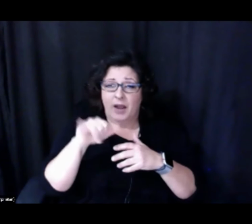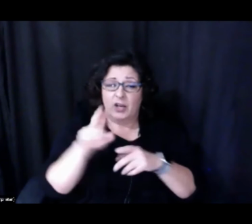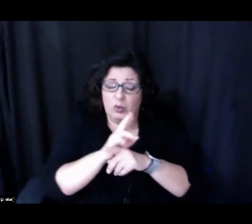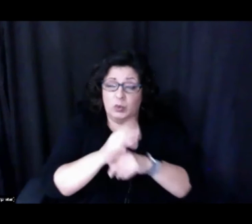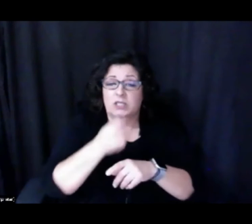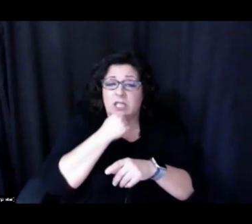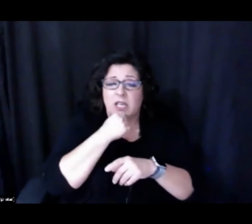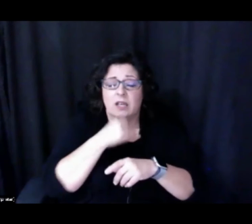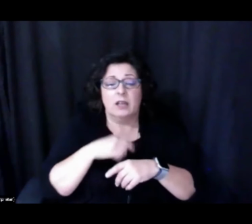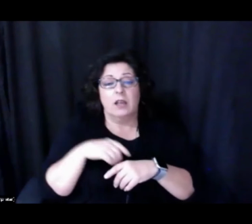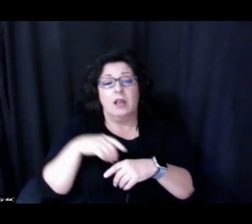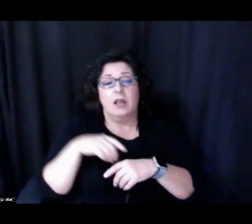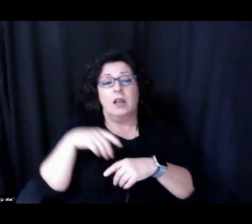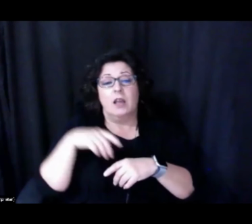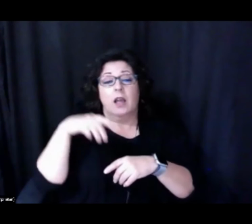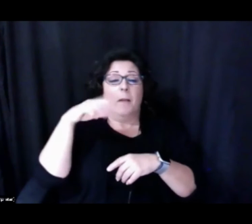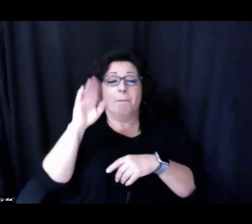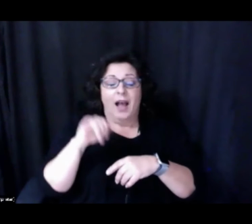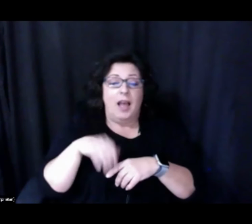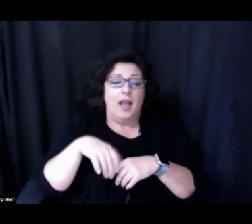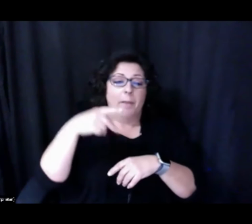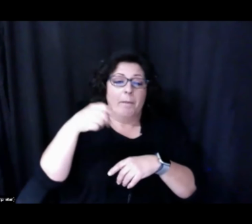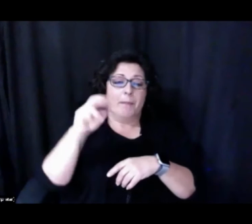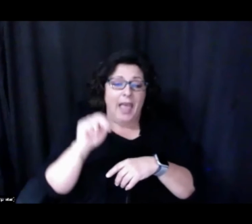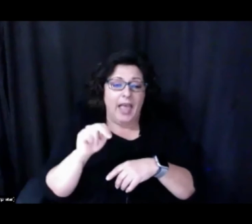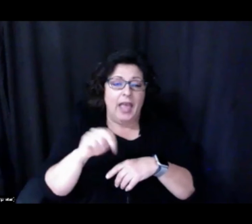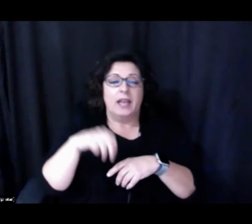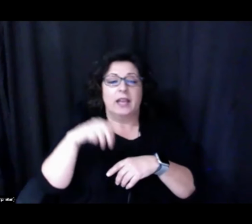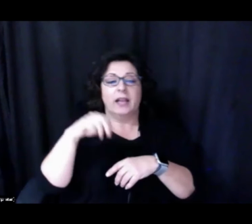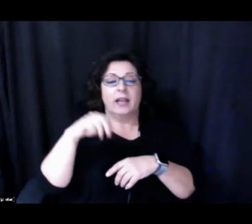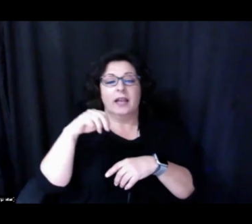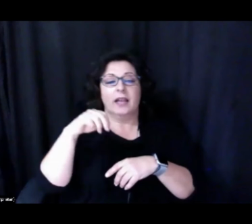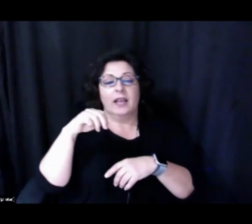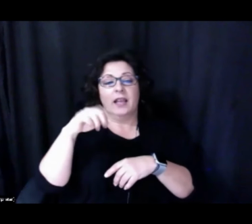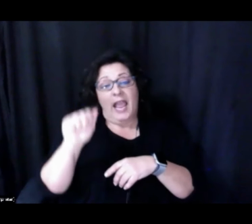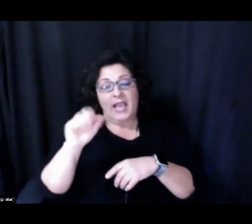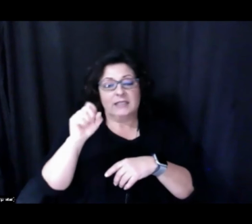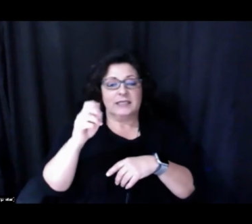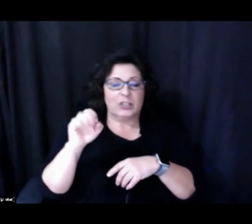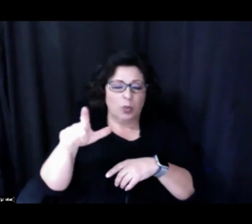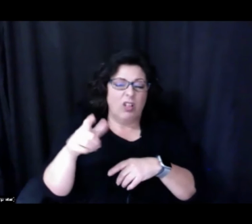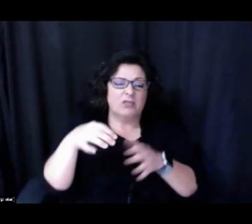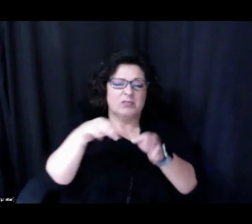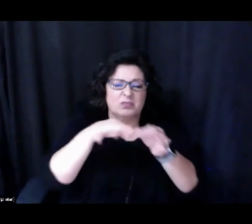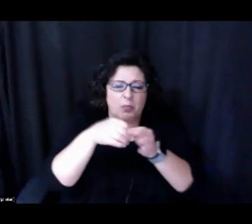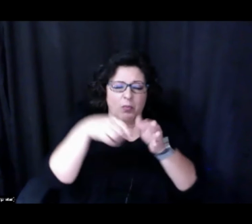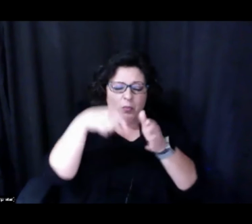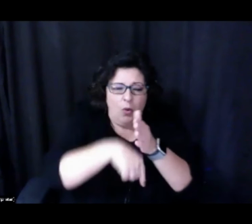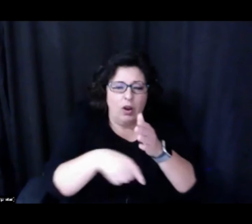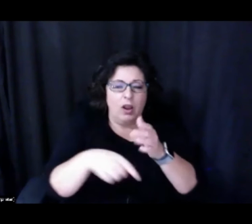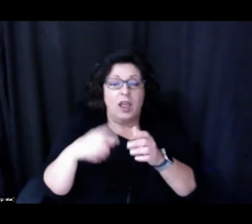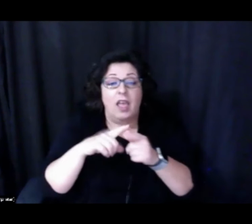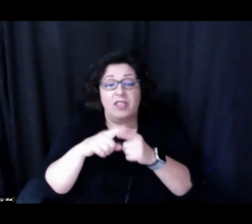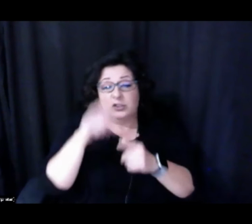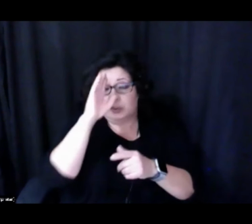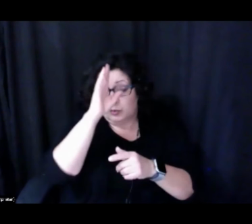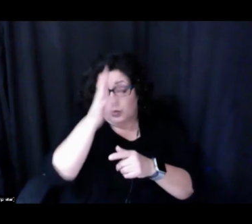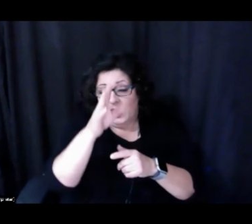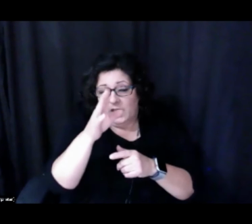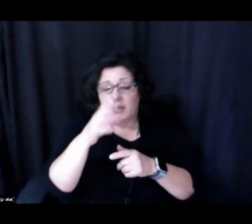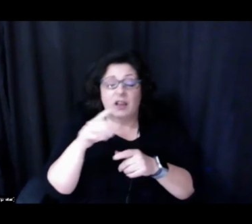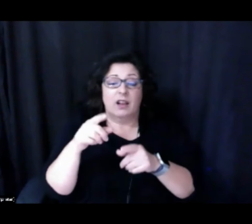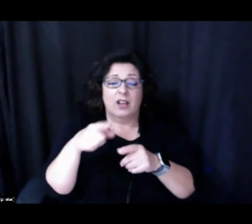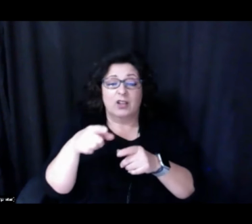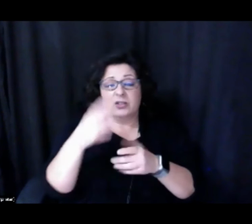Bisexual, pansexual, asexual, I'm going to get into a little bit more. And then straight, of course.